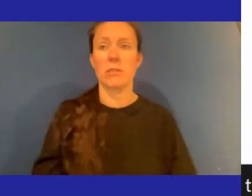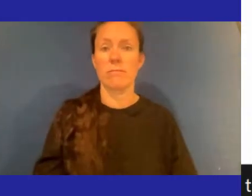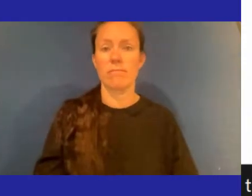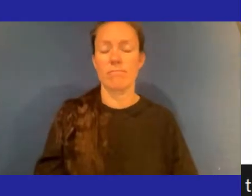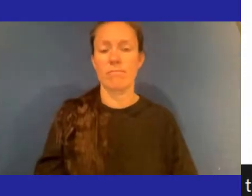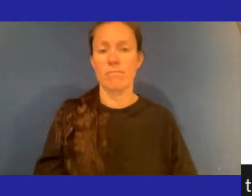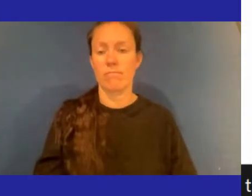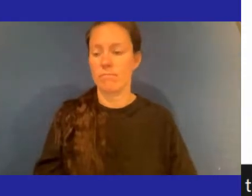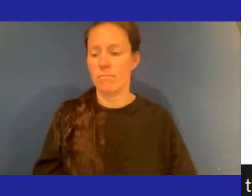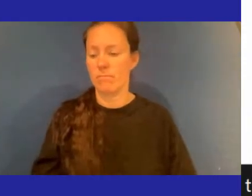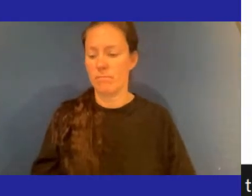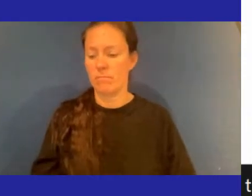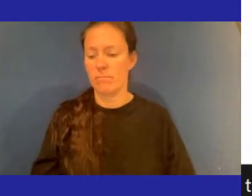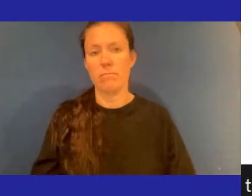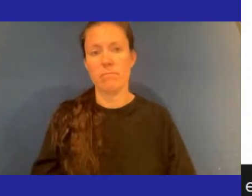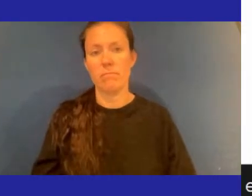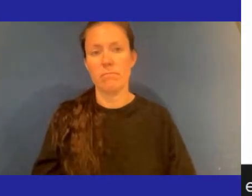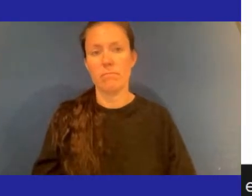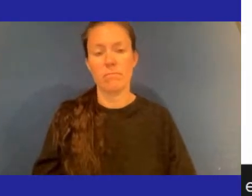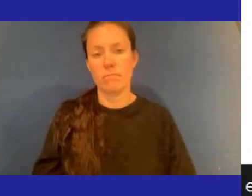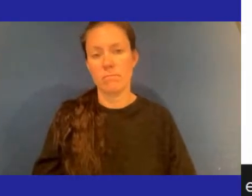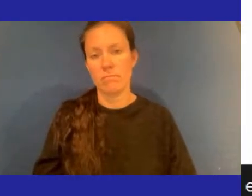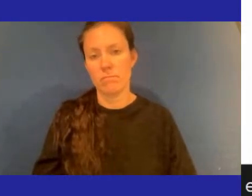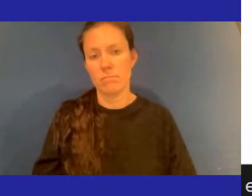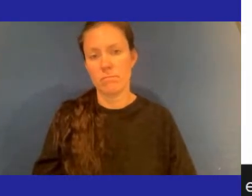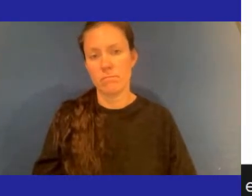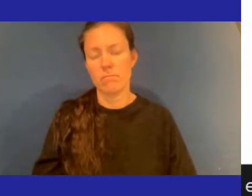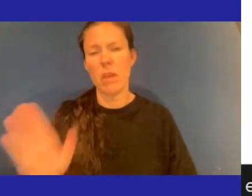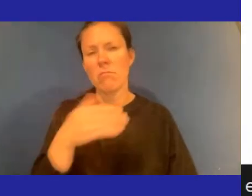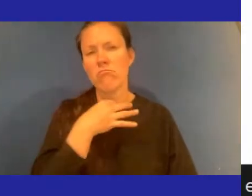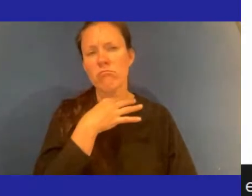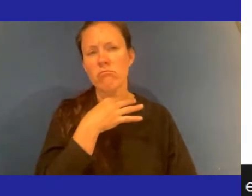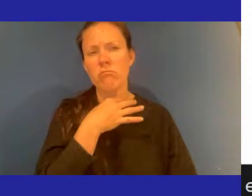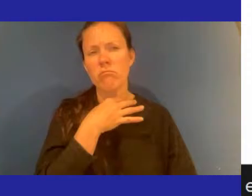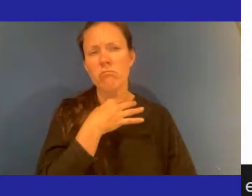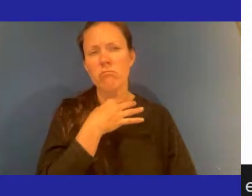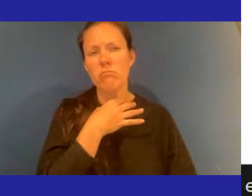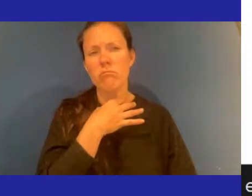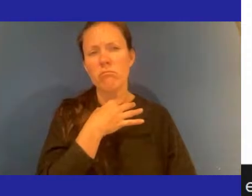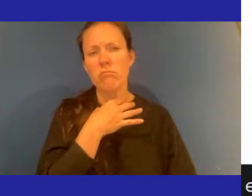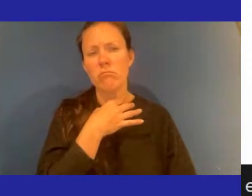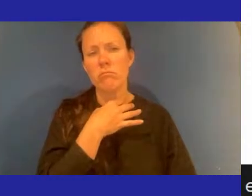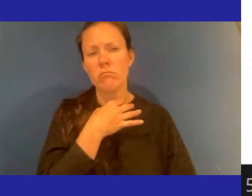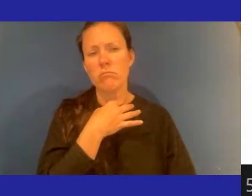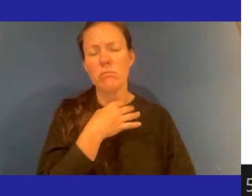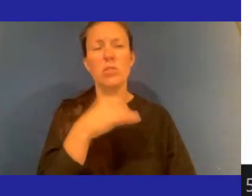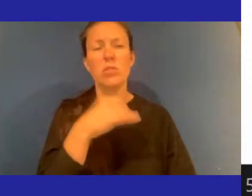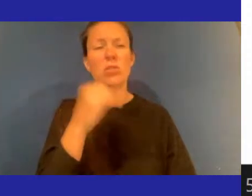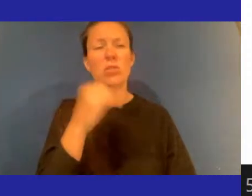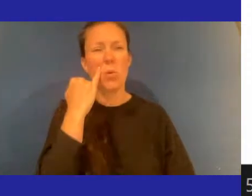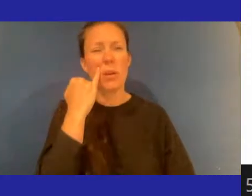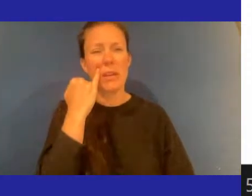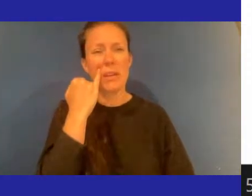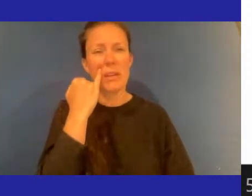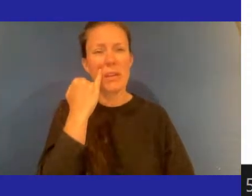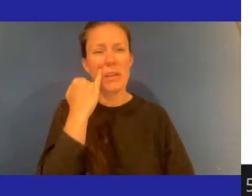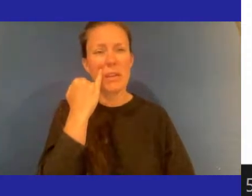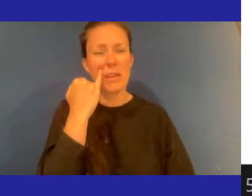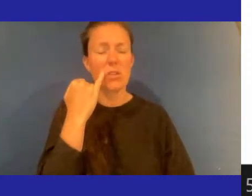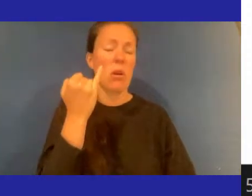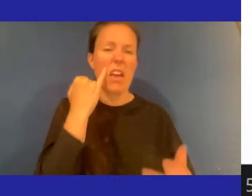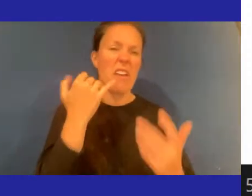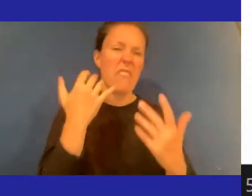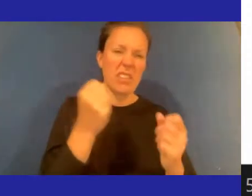any questions? Just curious about this, like when an incident happens somewhere else, whether it's healthcare or